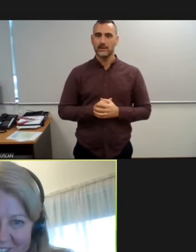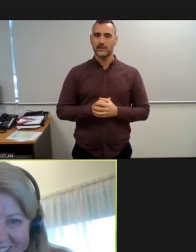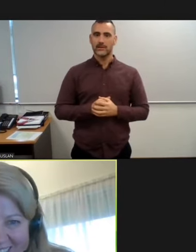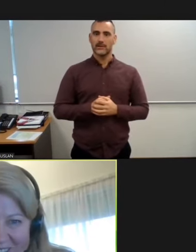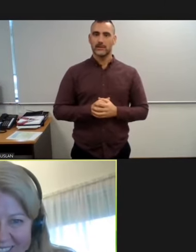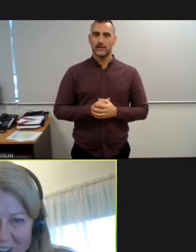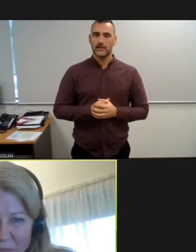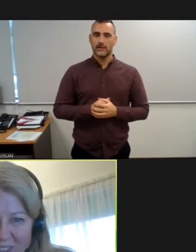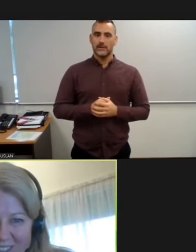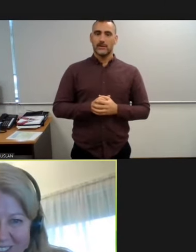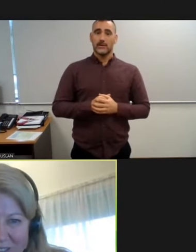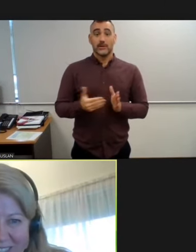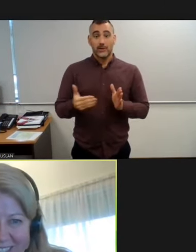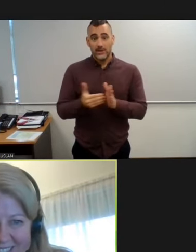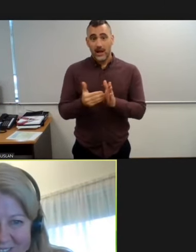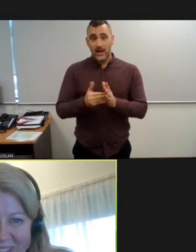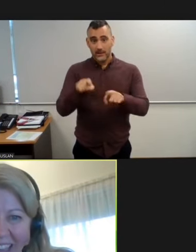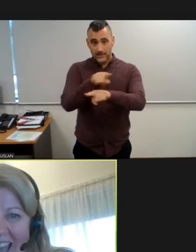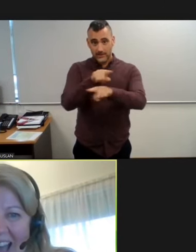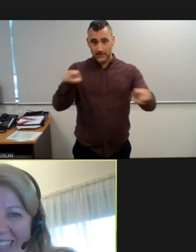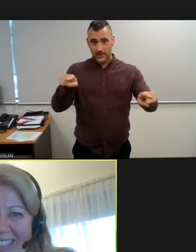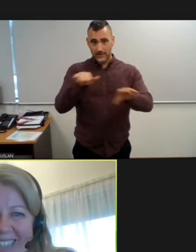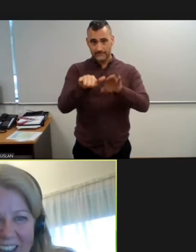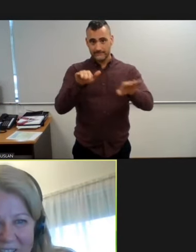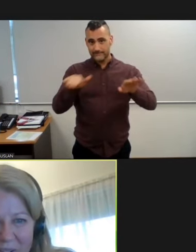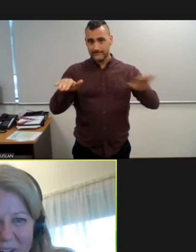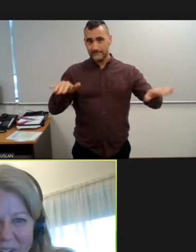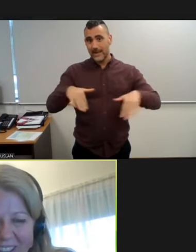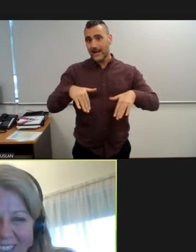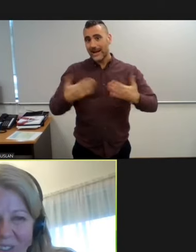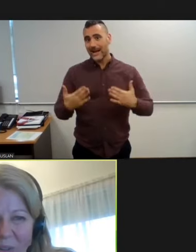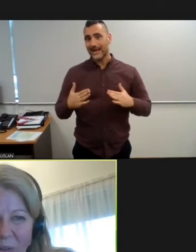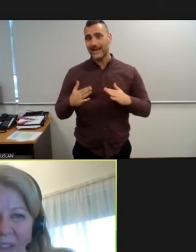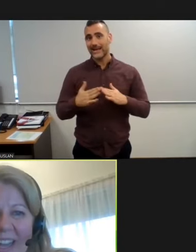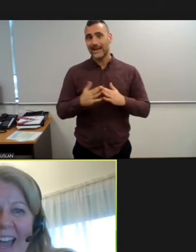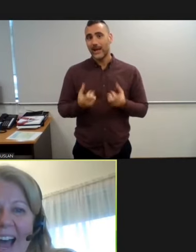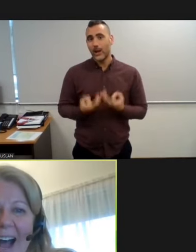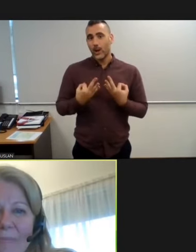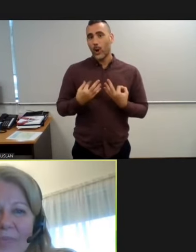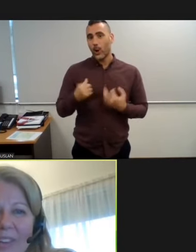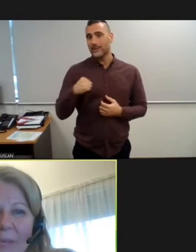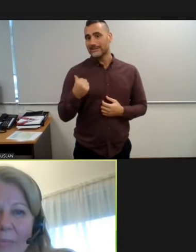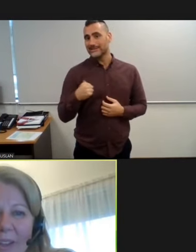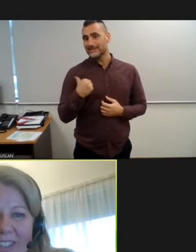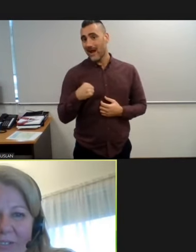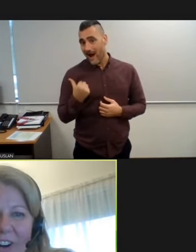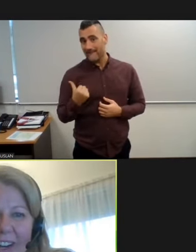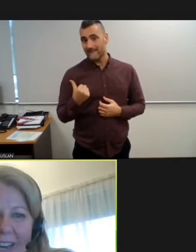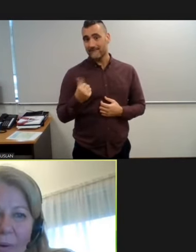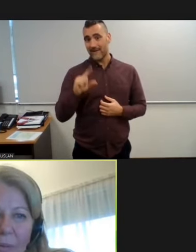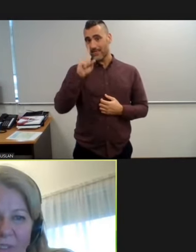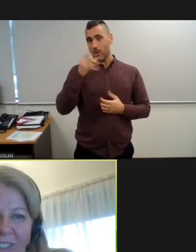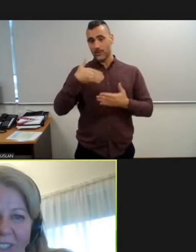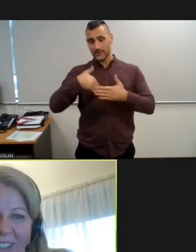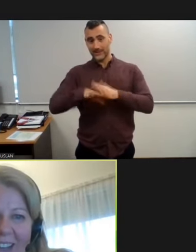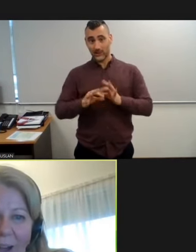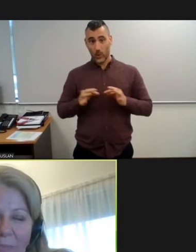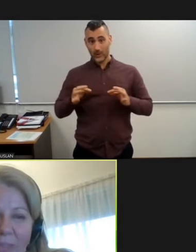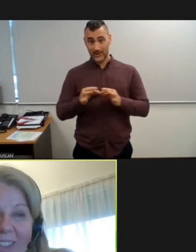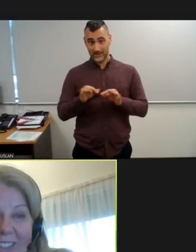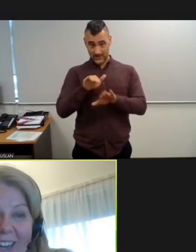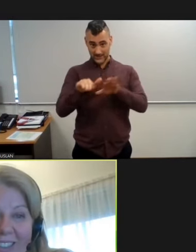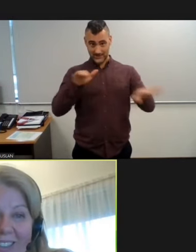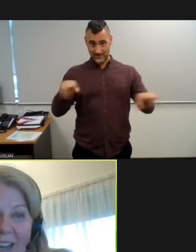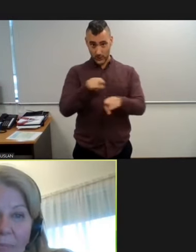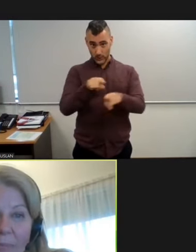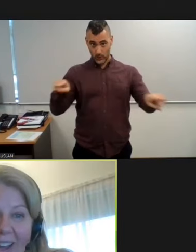speaking directly to any homelessness service system staff who are on this call, by this Friday we're wanting